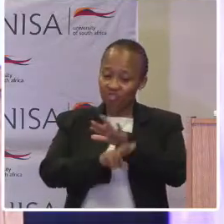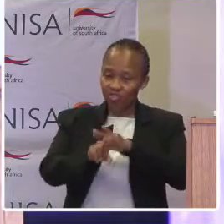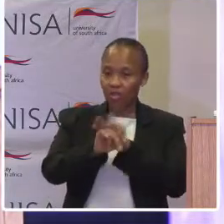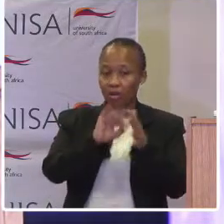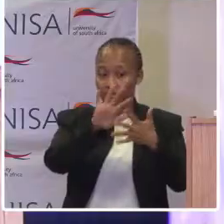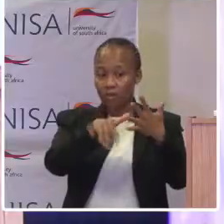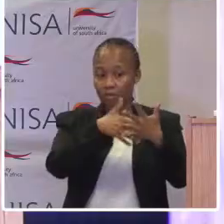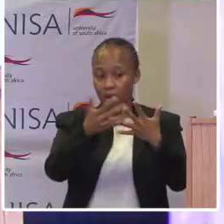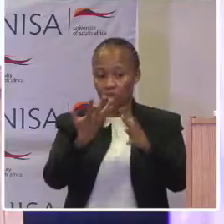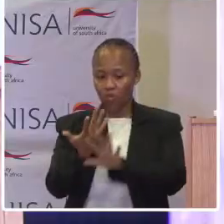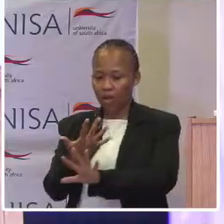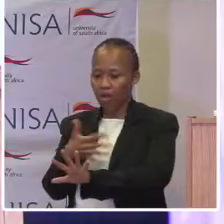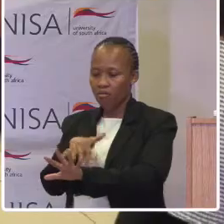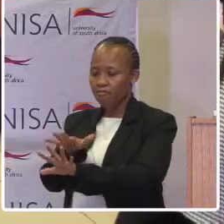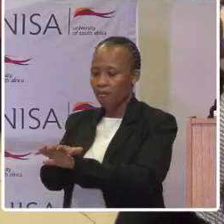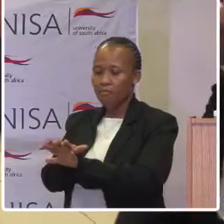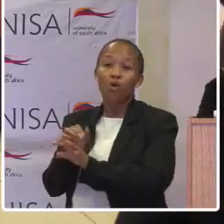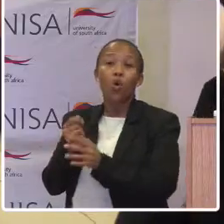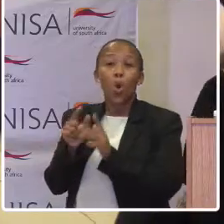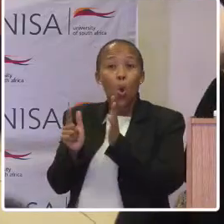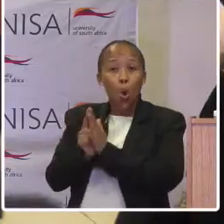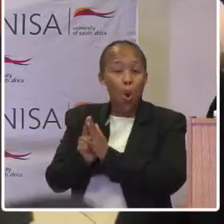into our own laws. Thank you.